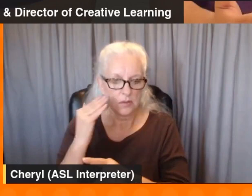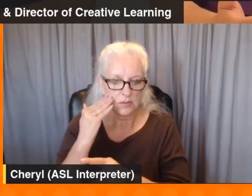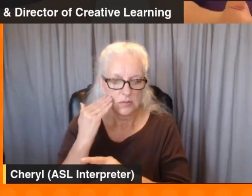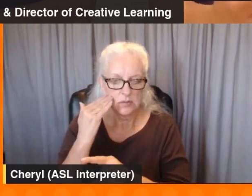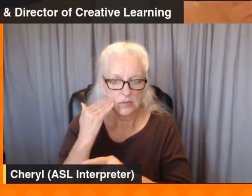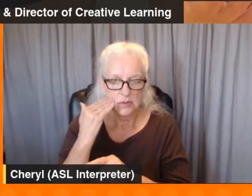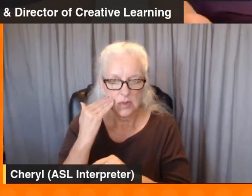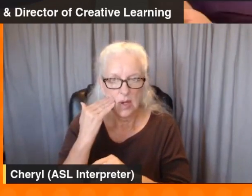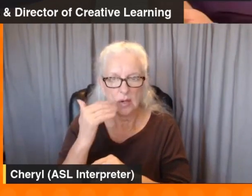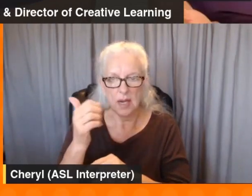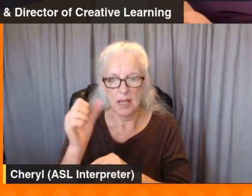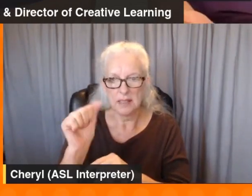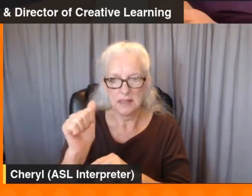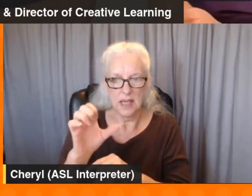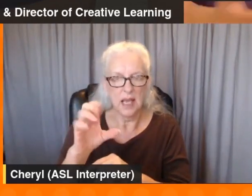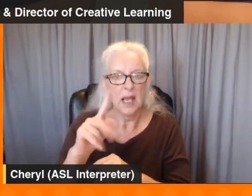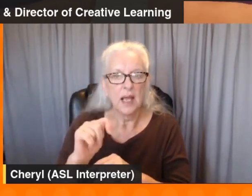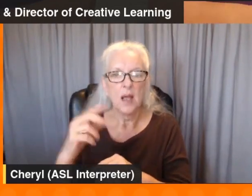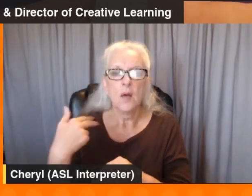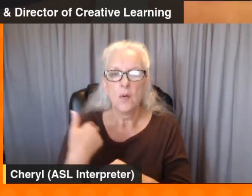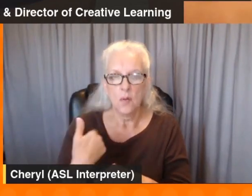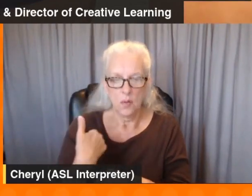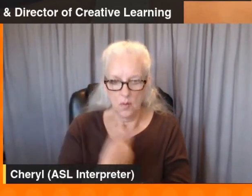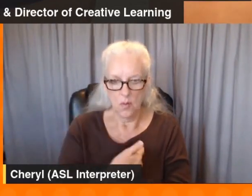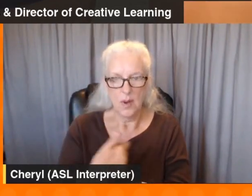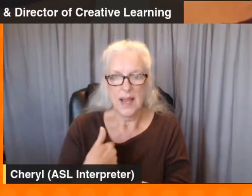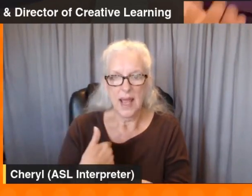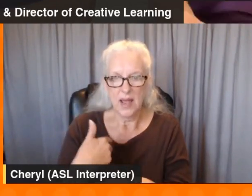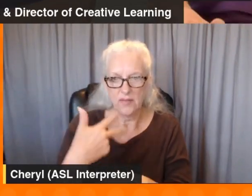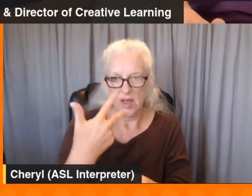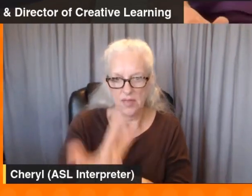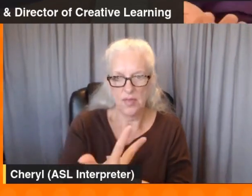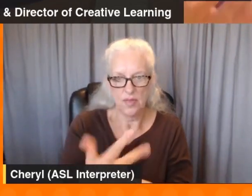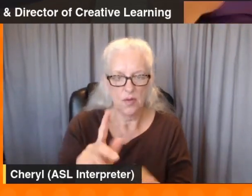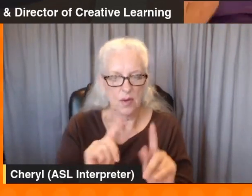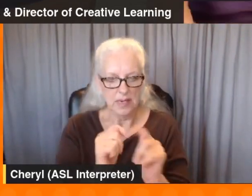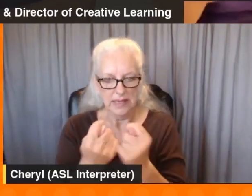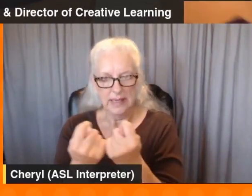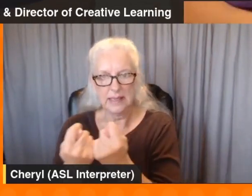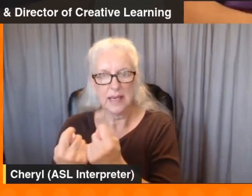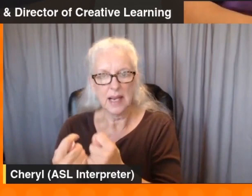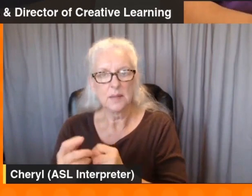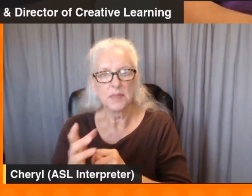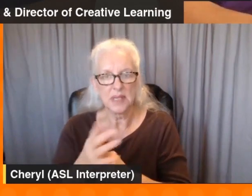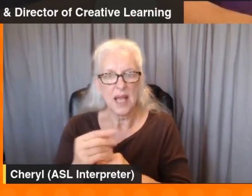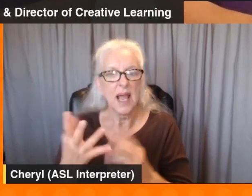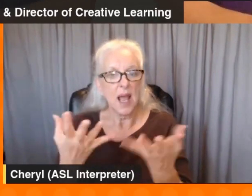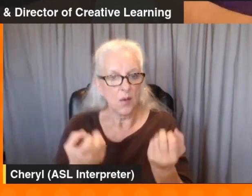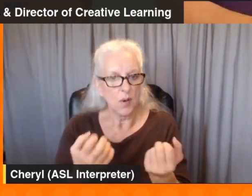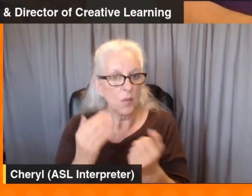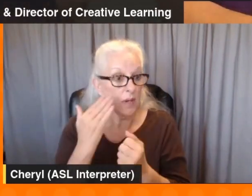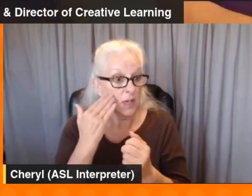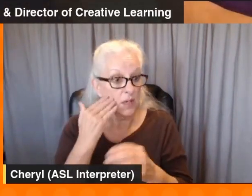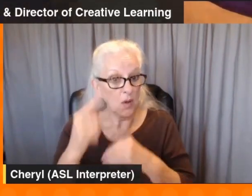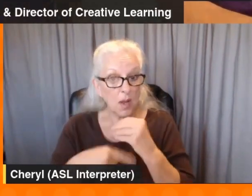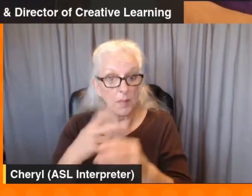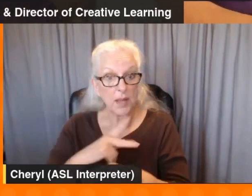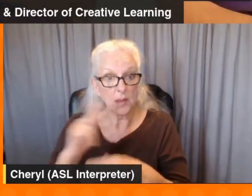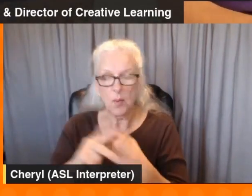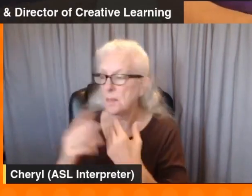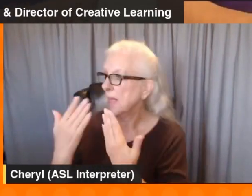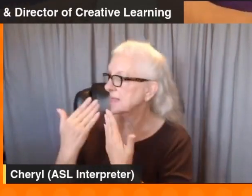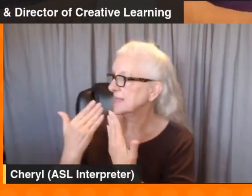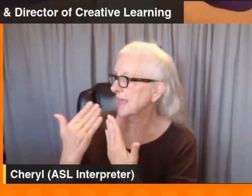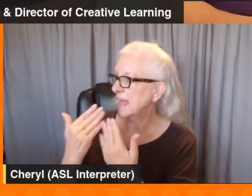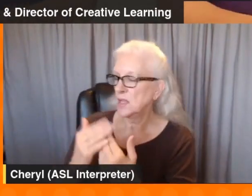been moving forward with our third cohort. For those that are unfamiliar with SCC, what would you like them to know about the program, Elaine? Thank you for